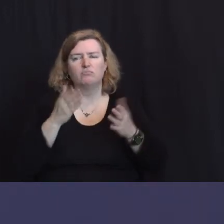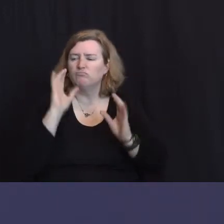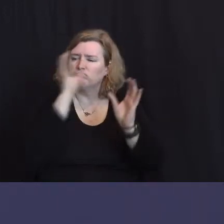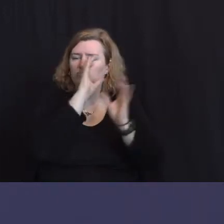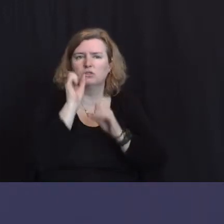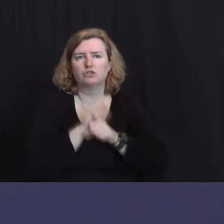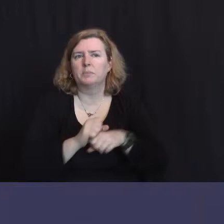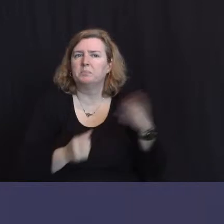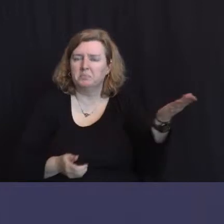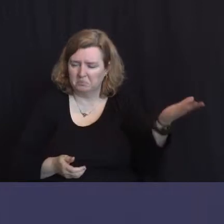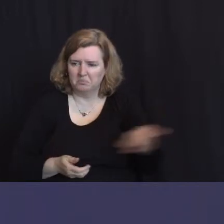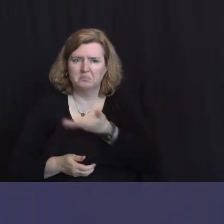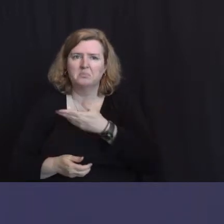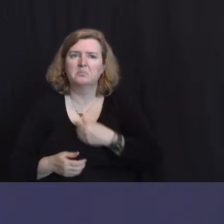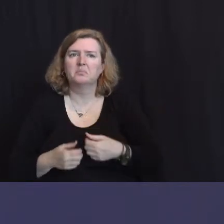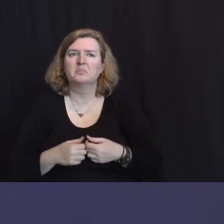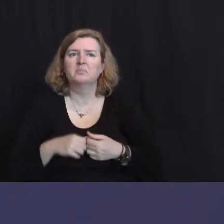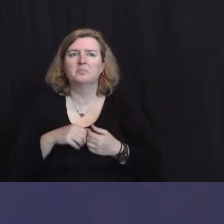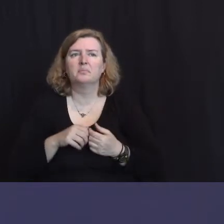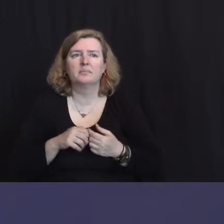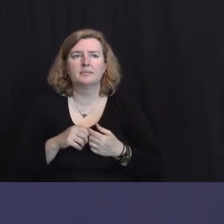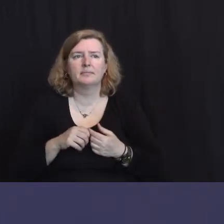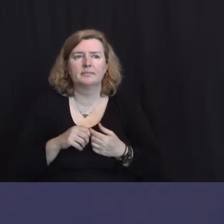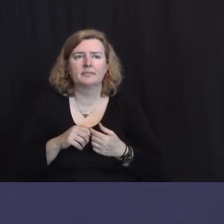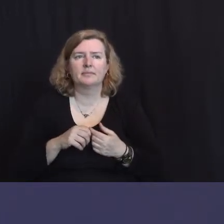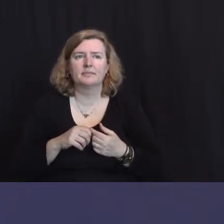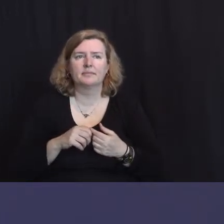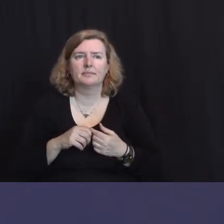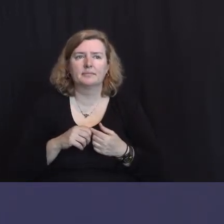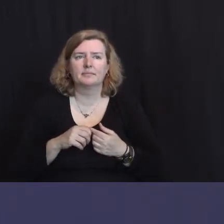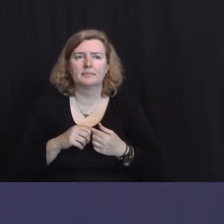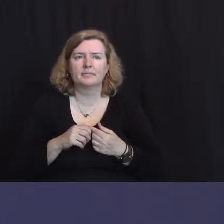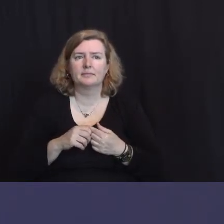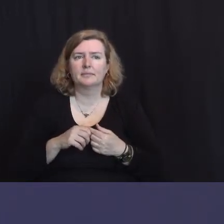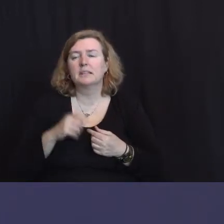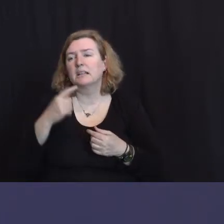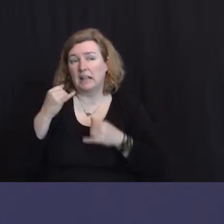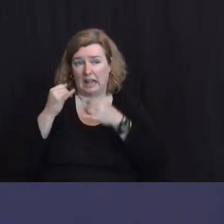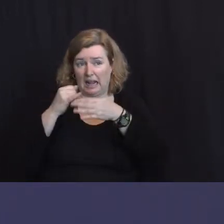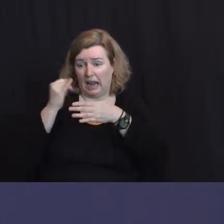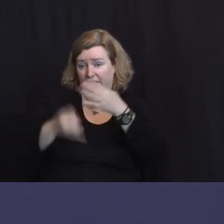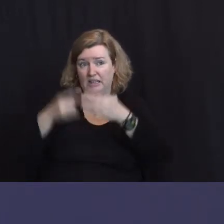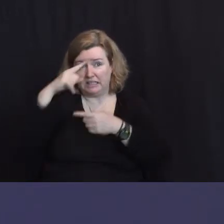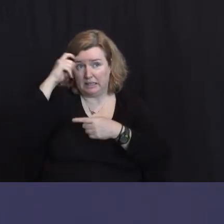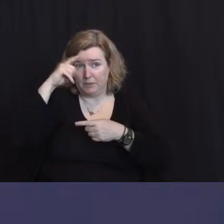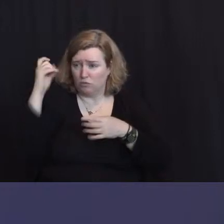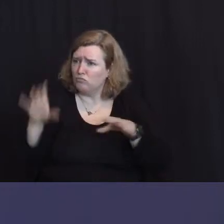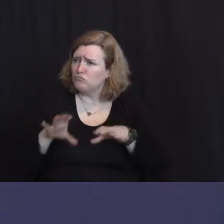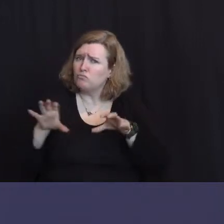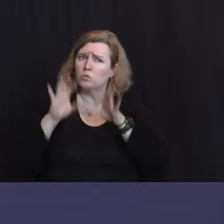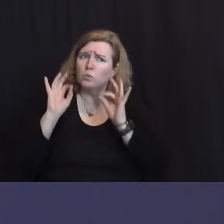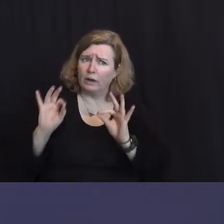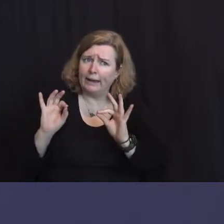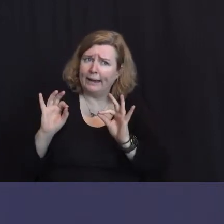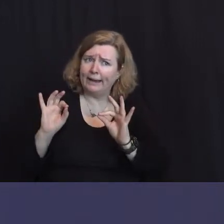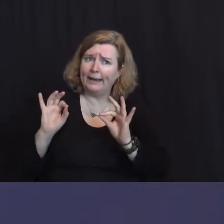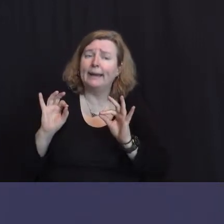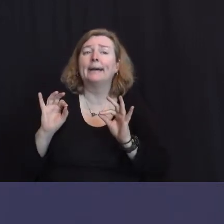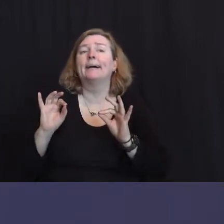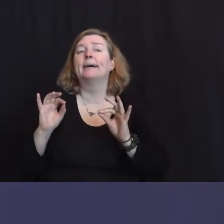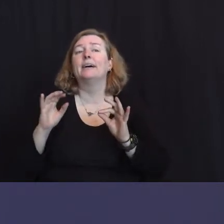If at the end of the summer, Governor, we're doing great, and then all of a sudden in the fall, COVID starts to come